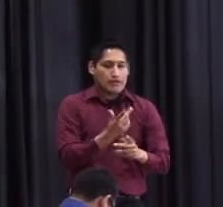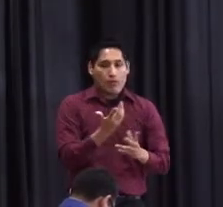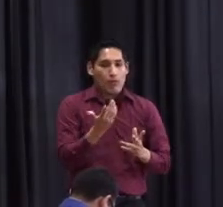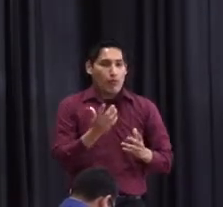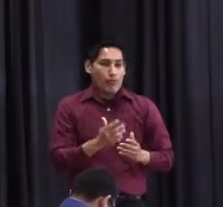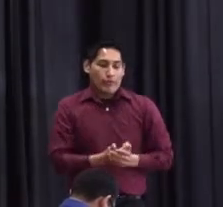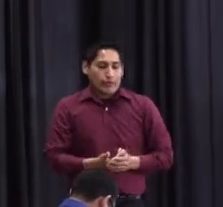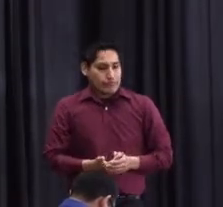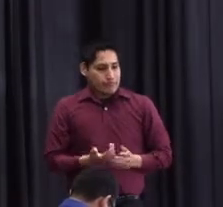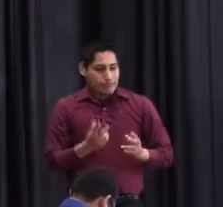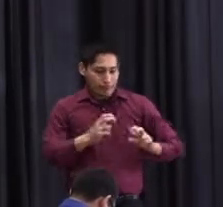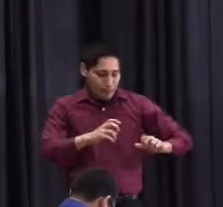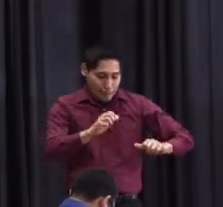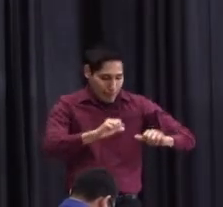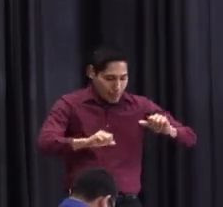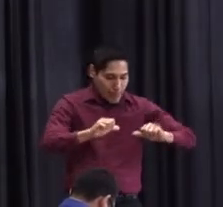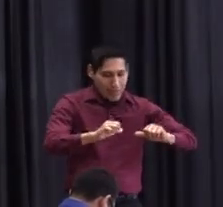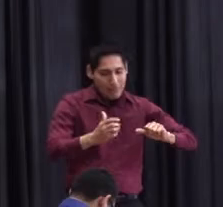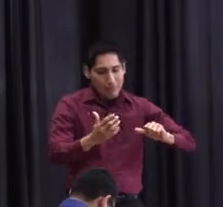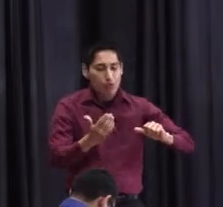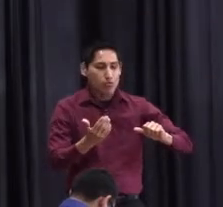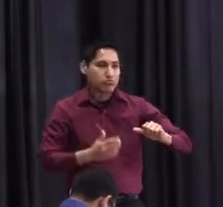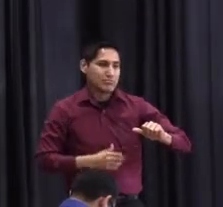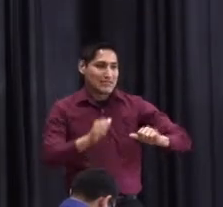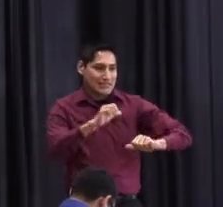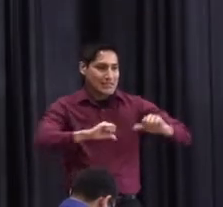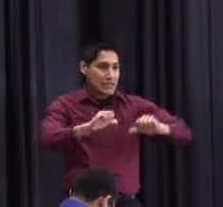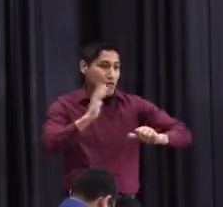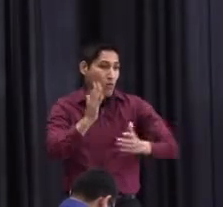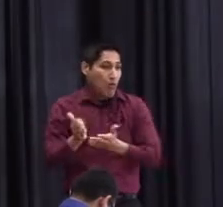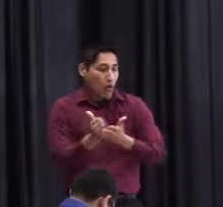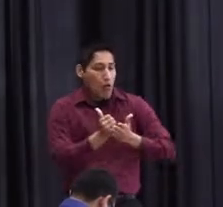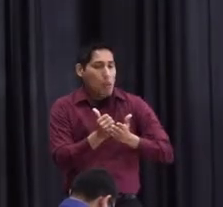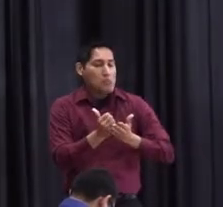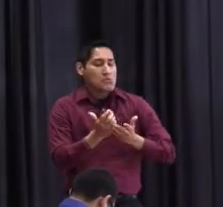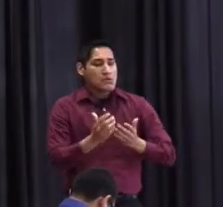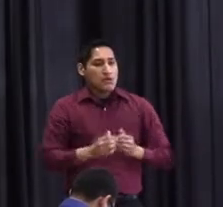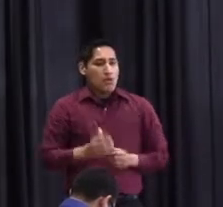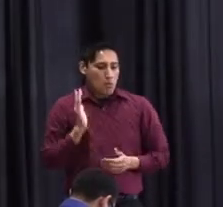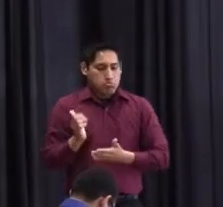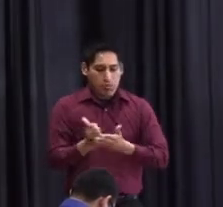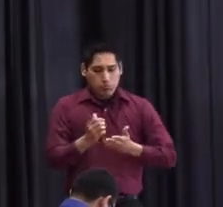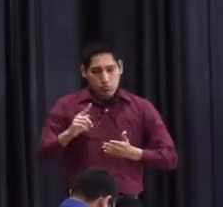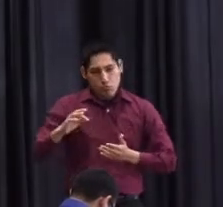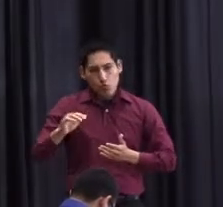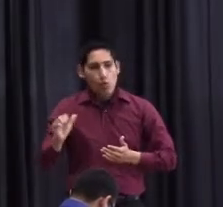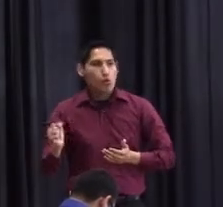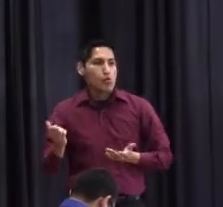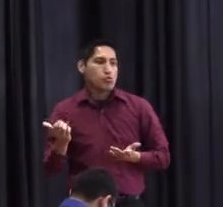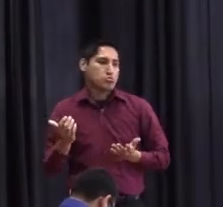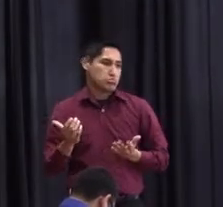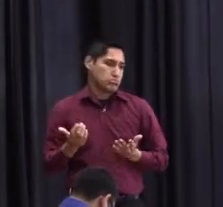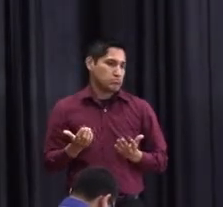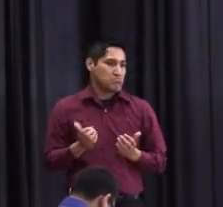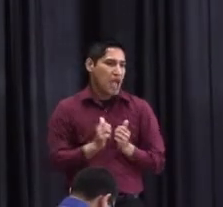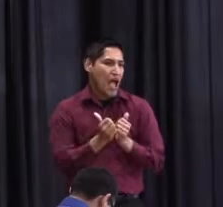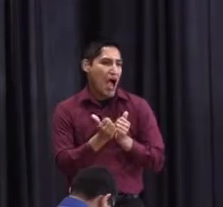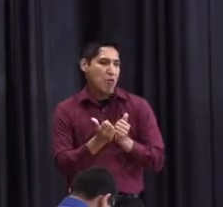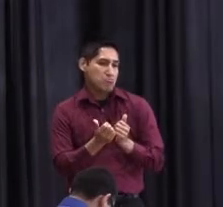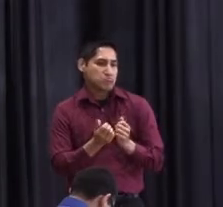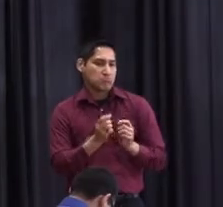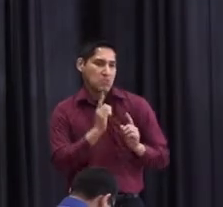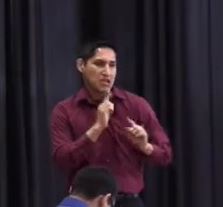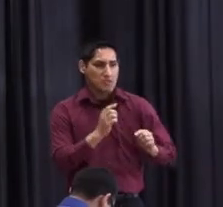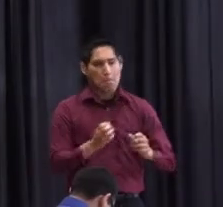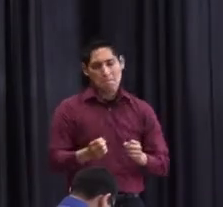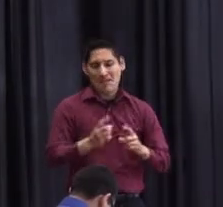science. Science gives us certain tools and certain techniques to answer a lot of very